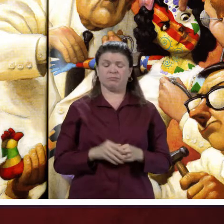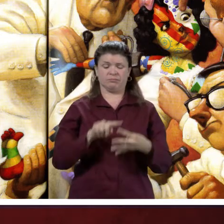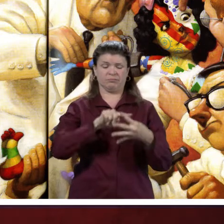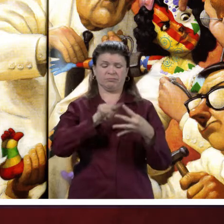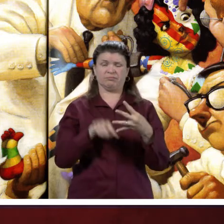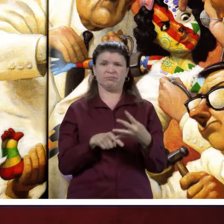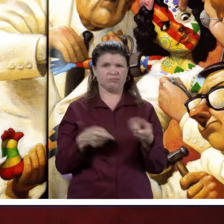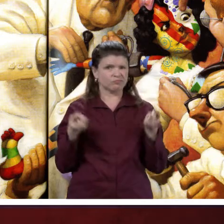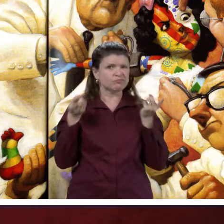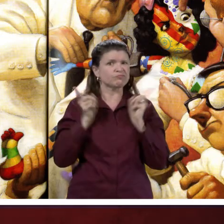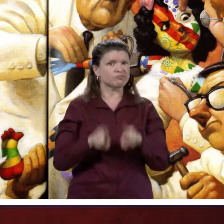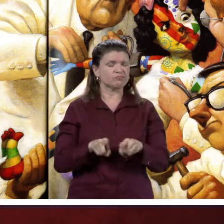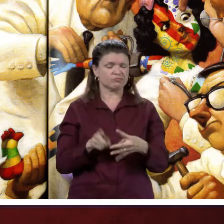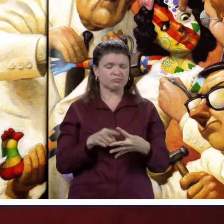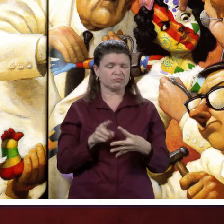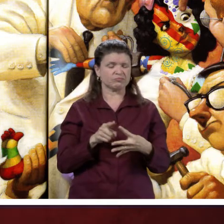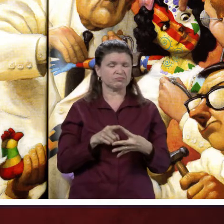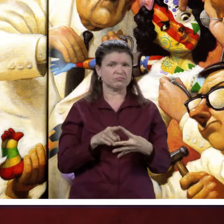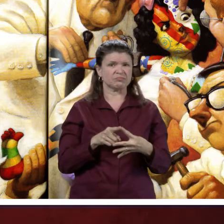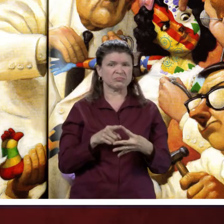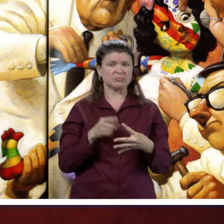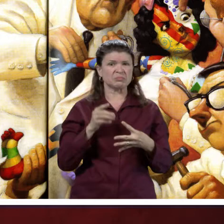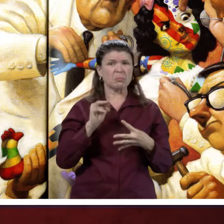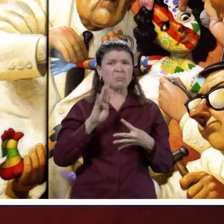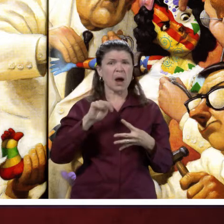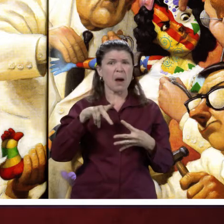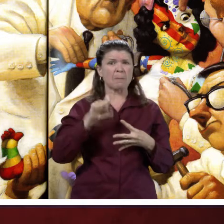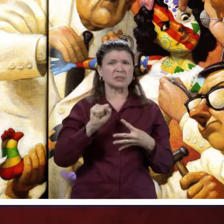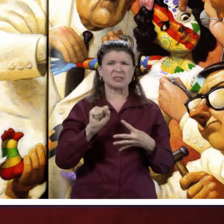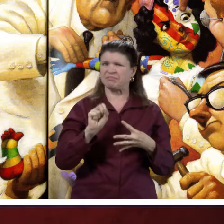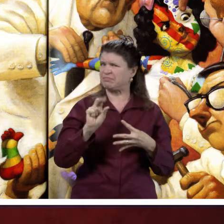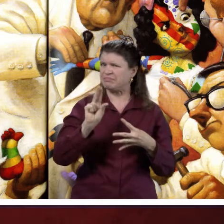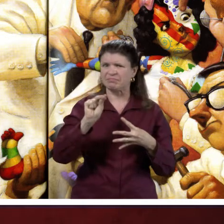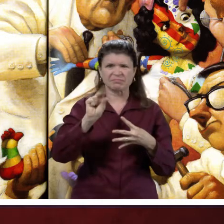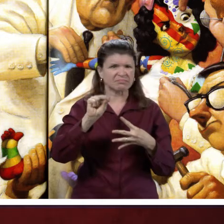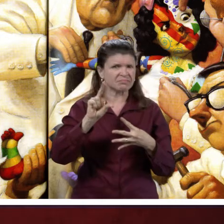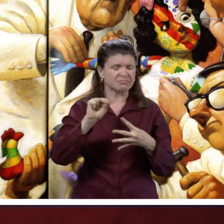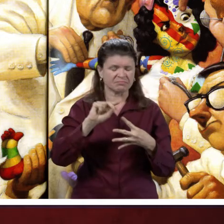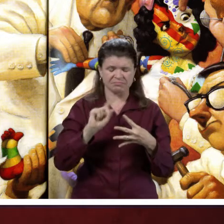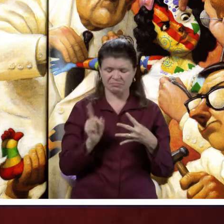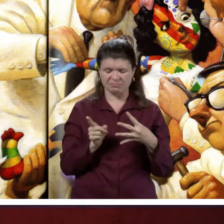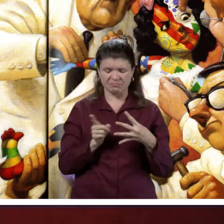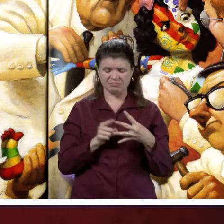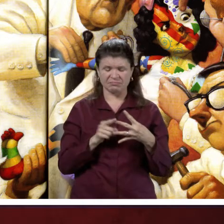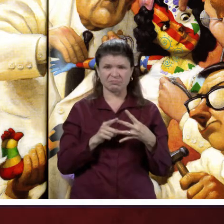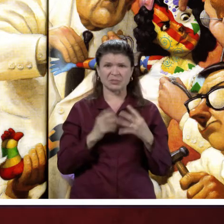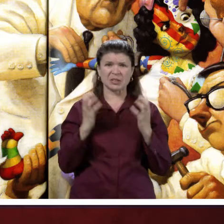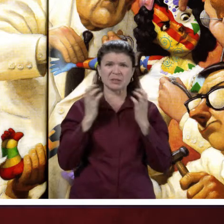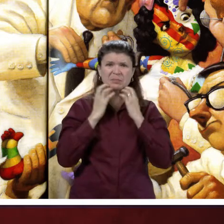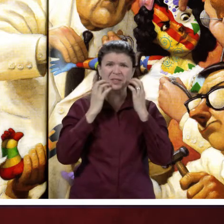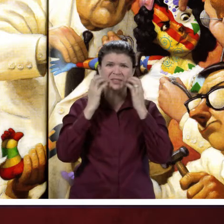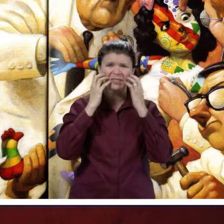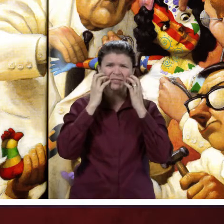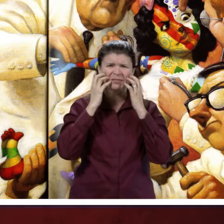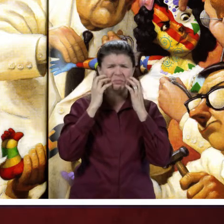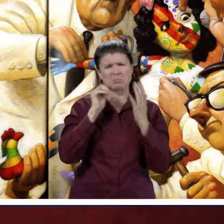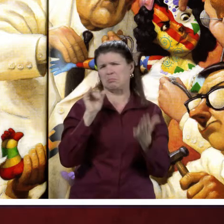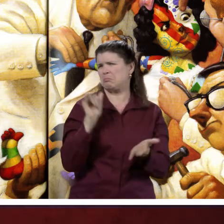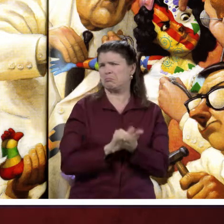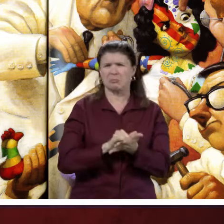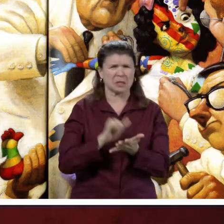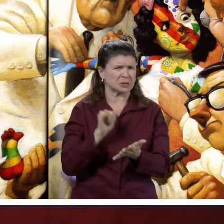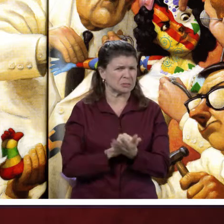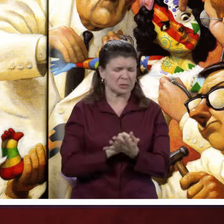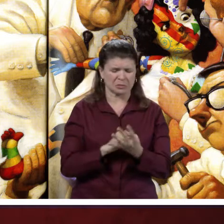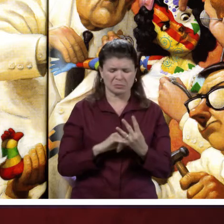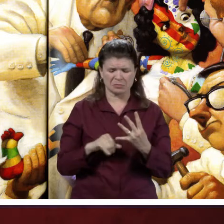uncomfortable. "Well, it's not the mumps," concluded Dr. Grop. "Or the measles," said